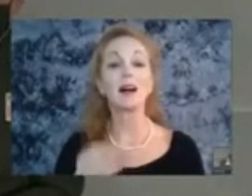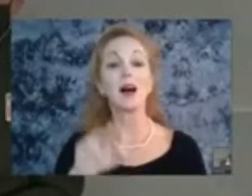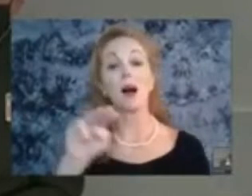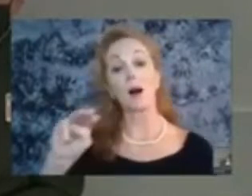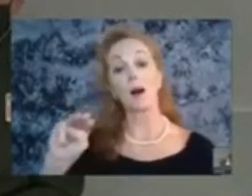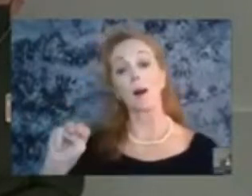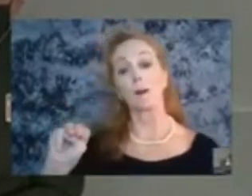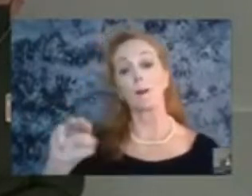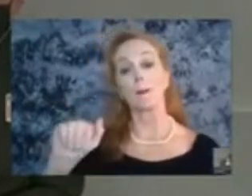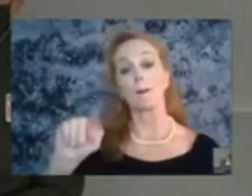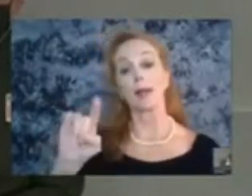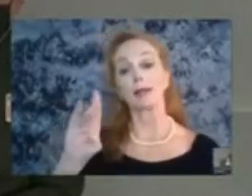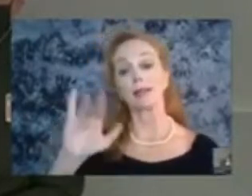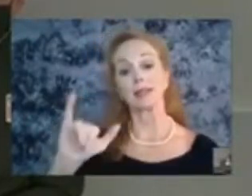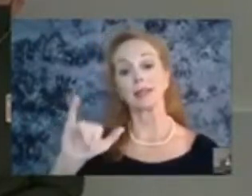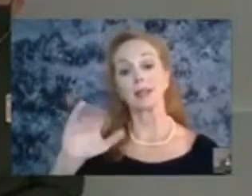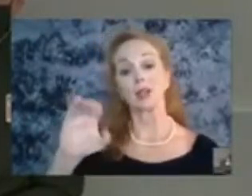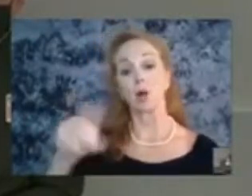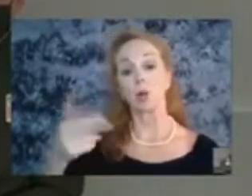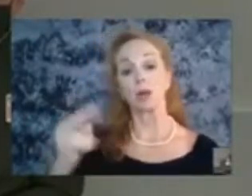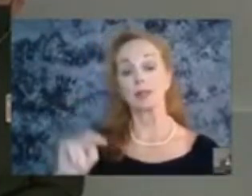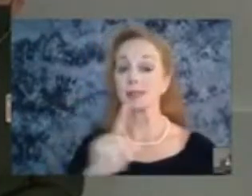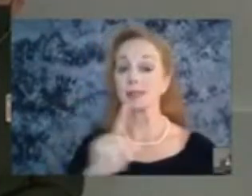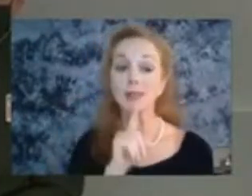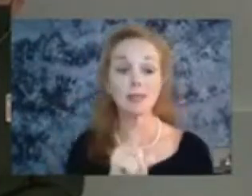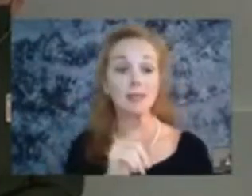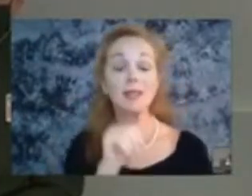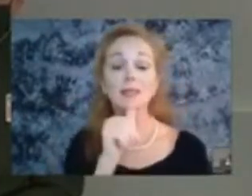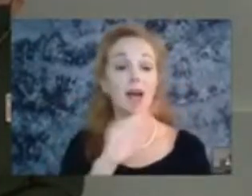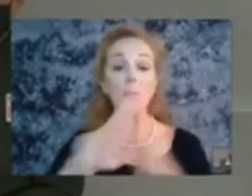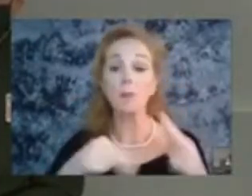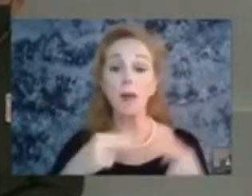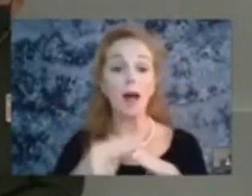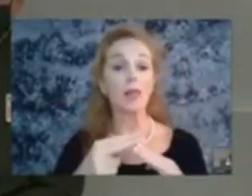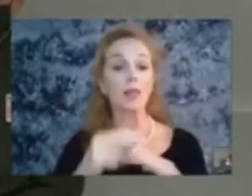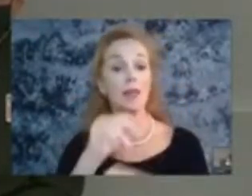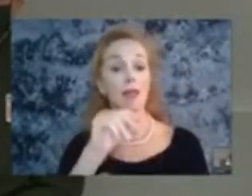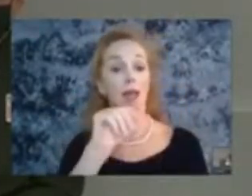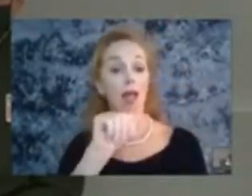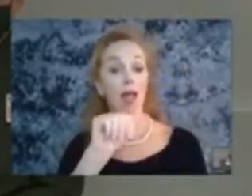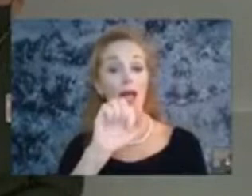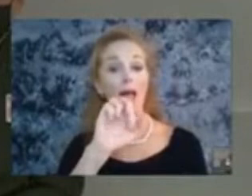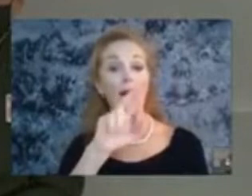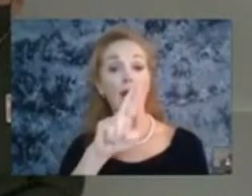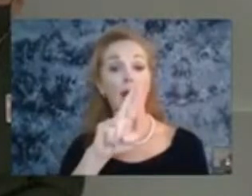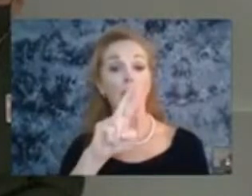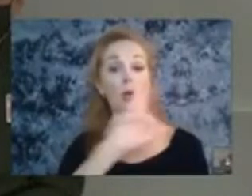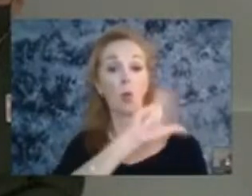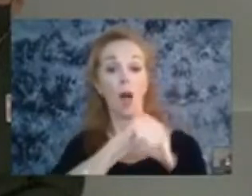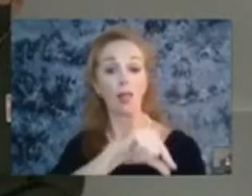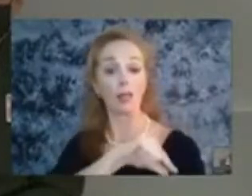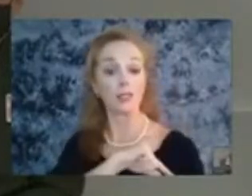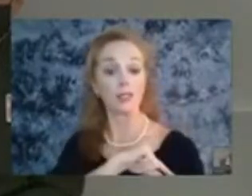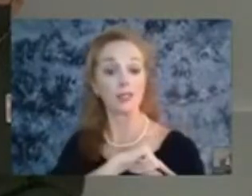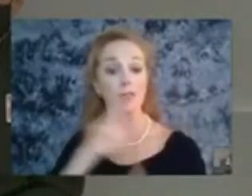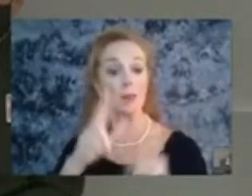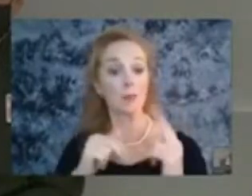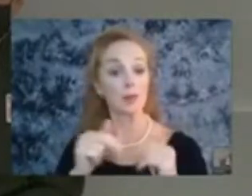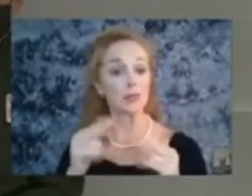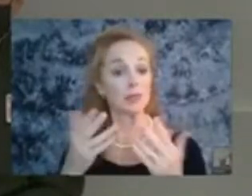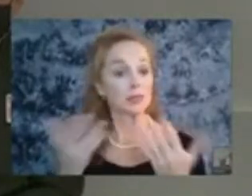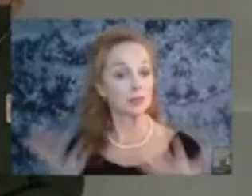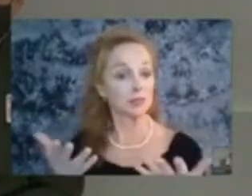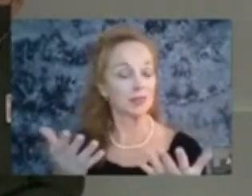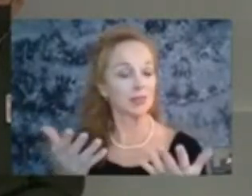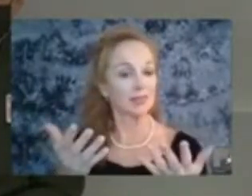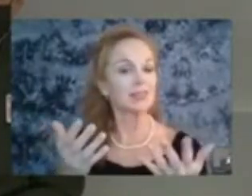literally said, it's not about the air quality of the buildings, it's about the 3 Ws. And she's even doing commercials now. I don't know if y'all have